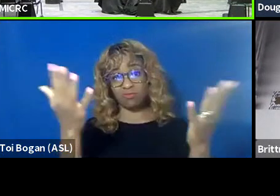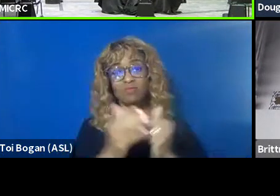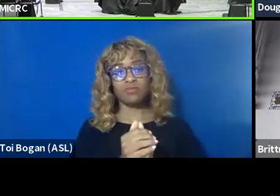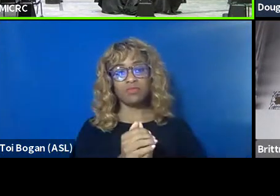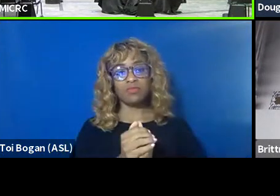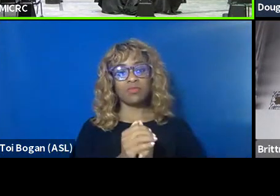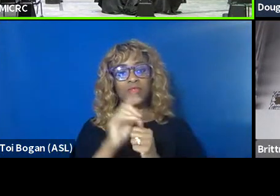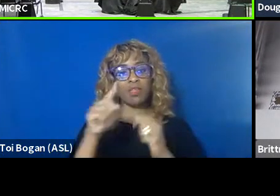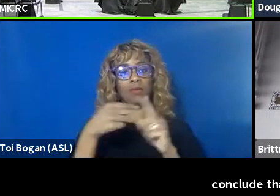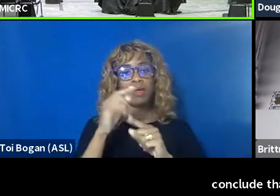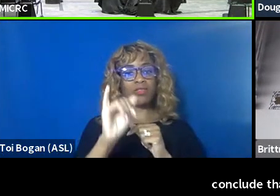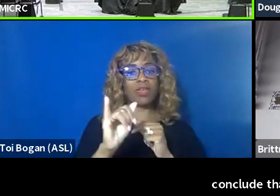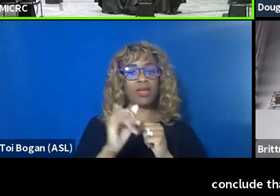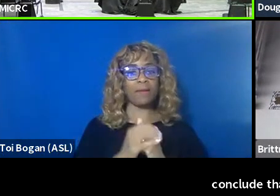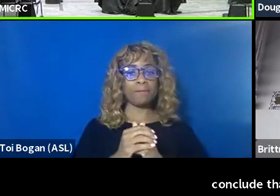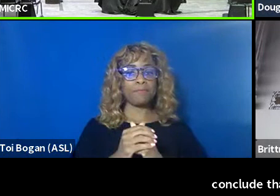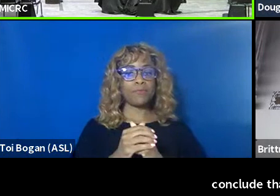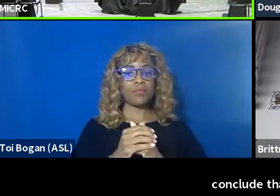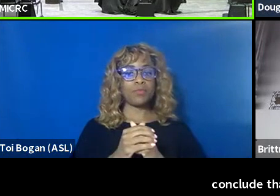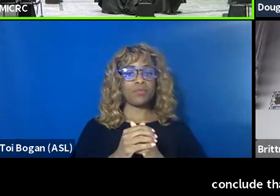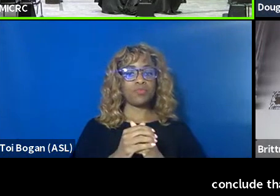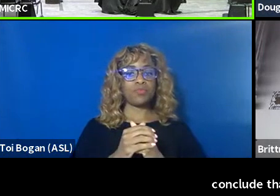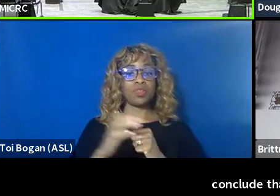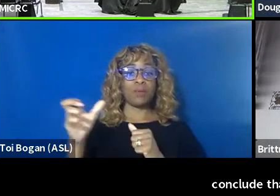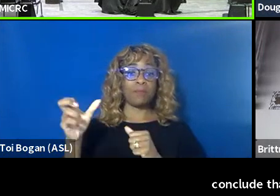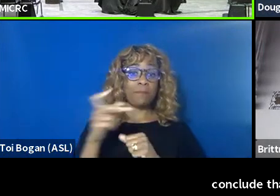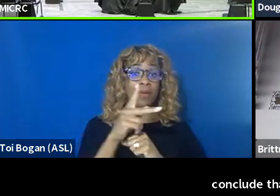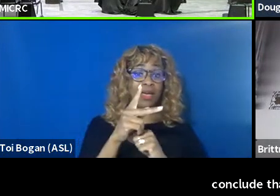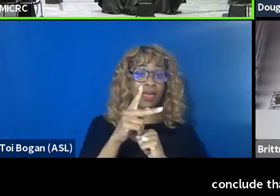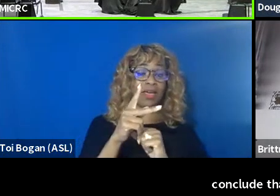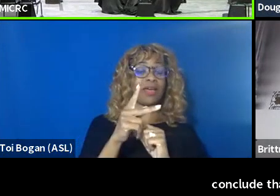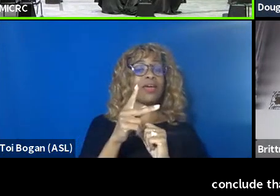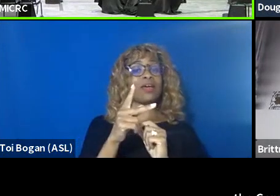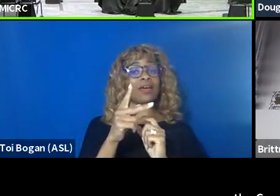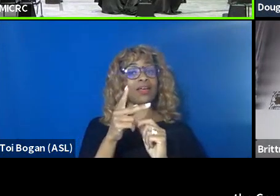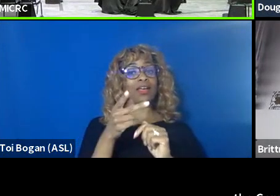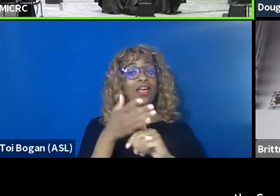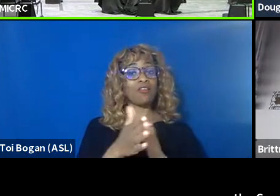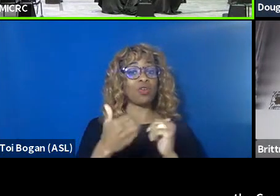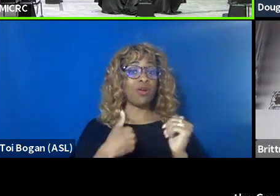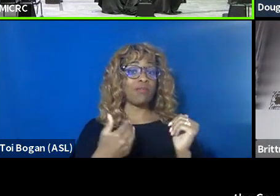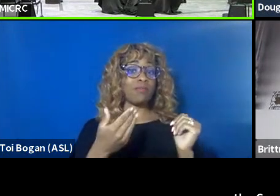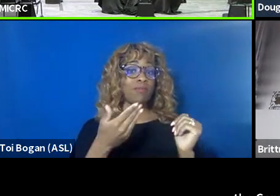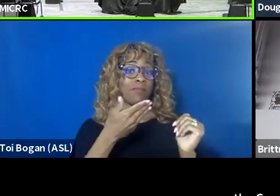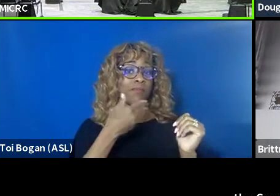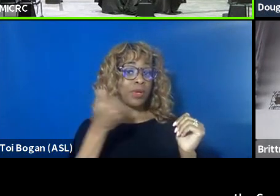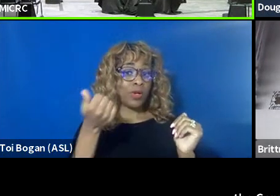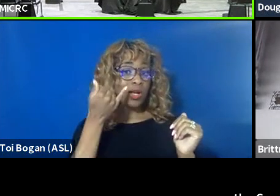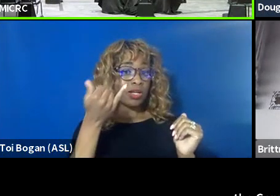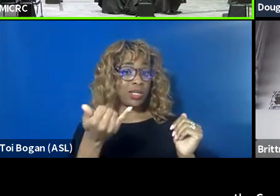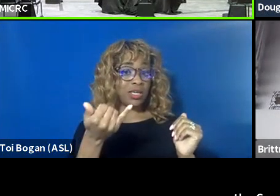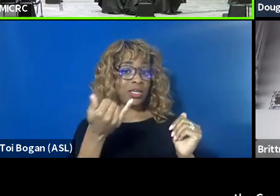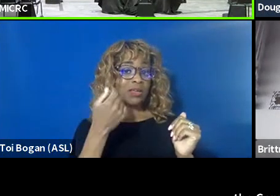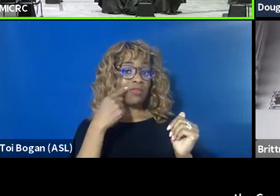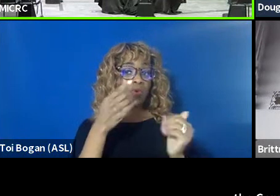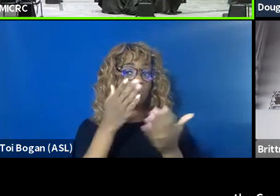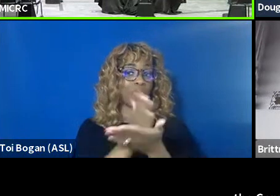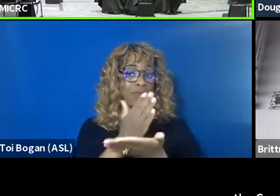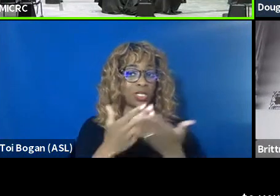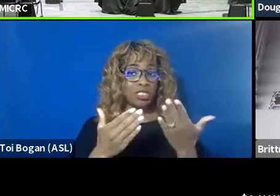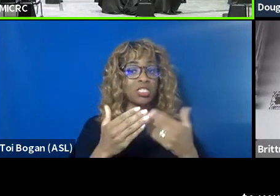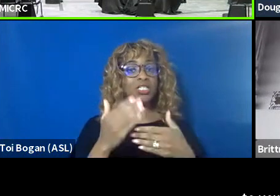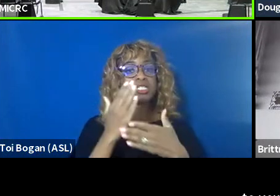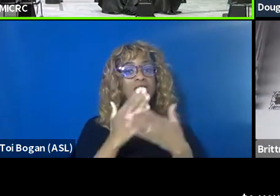with regards to that. And I'll be back to you once we have a better idea of our budget with regards to some of the gaps